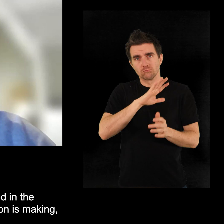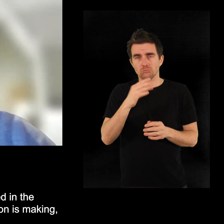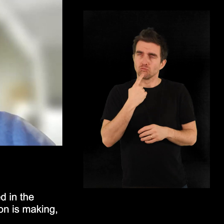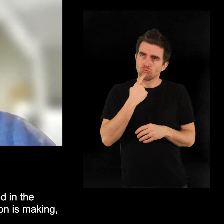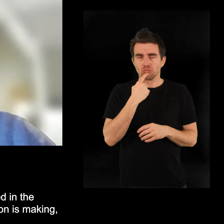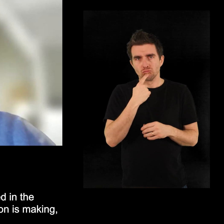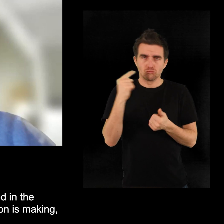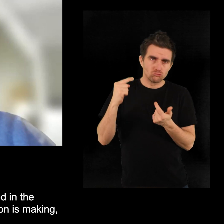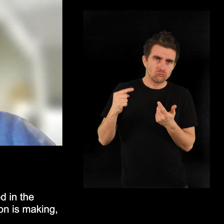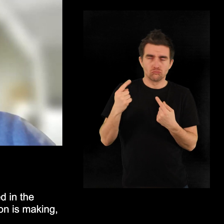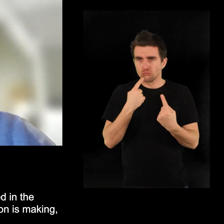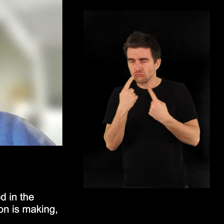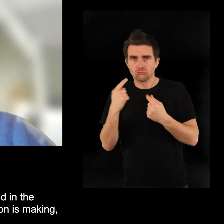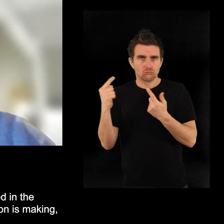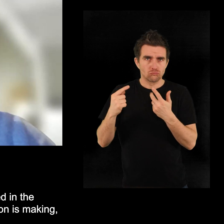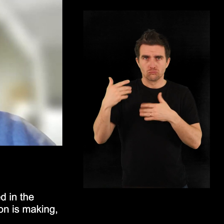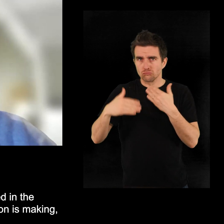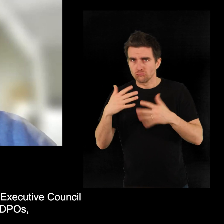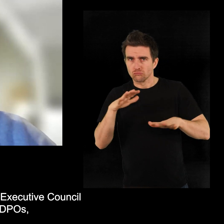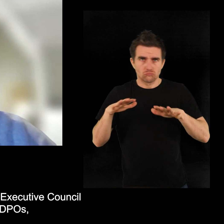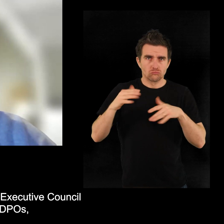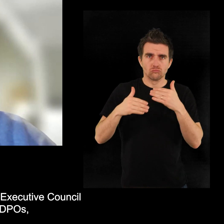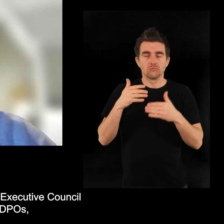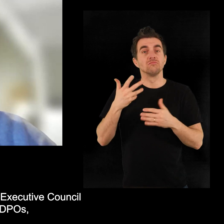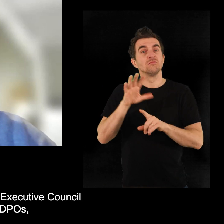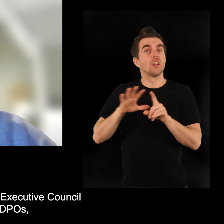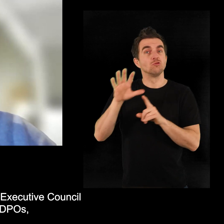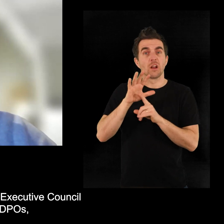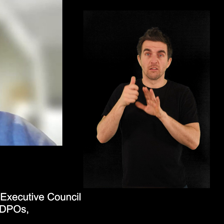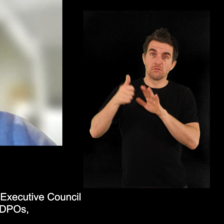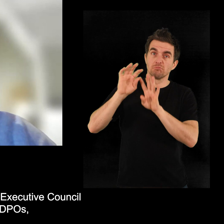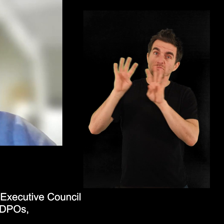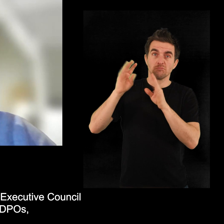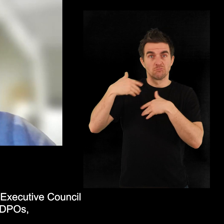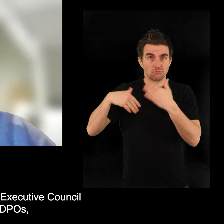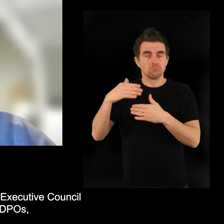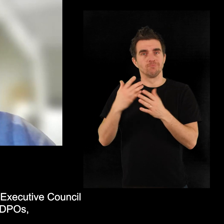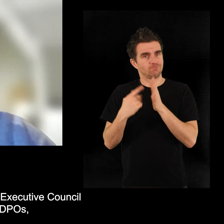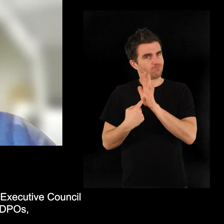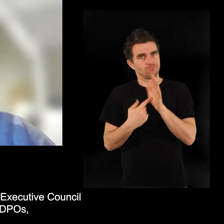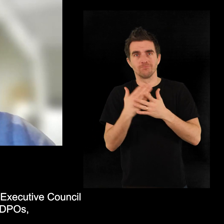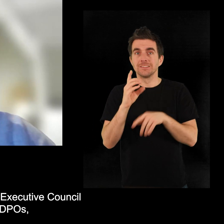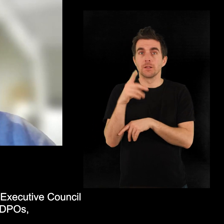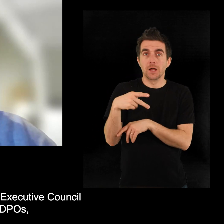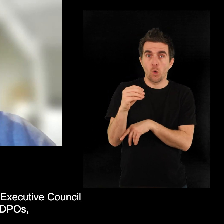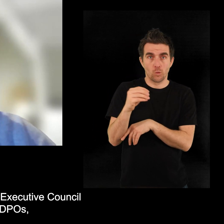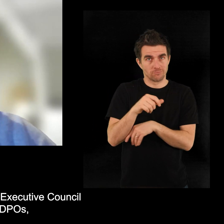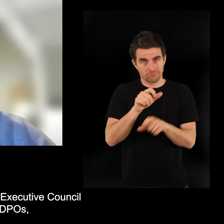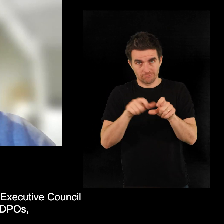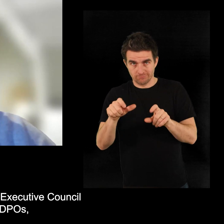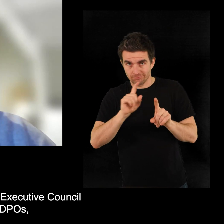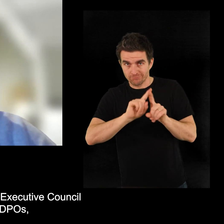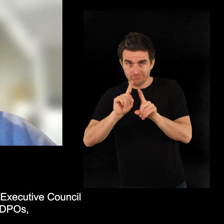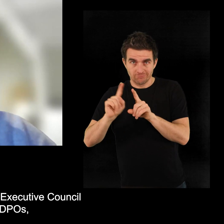in the decisions that the organization is making, is that because the National Executive Council has a representation